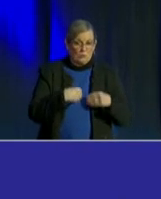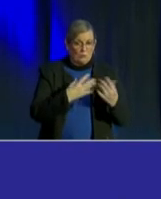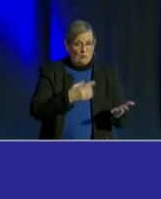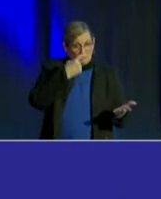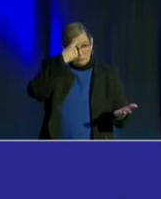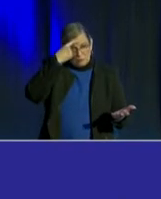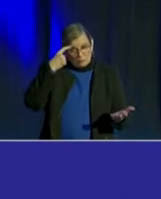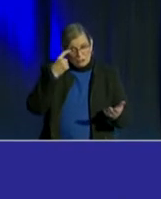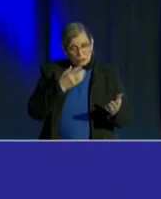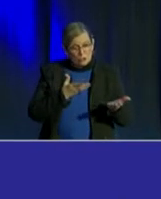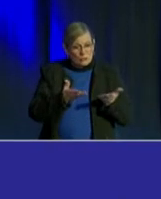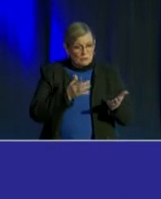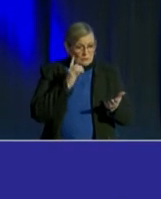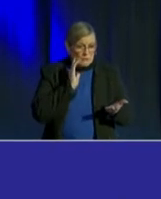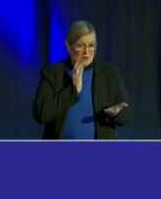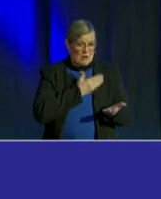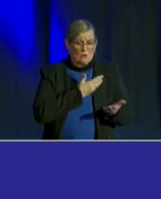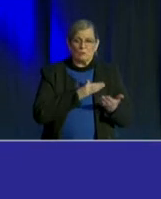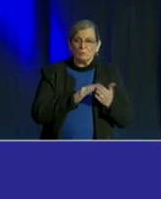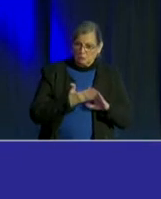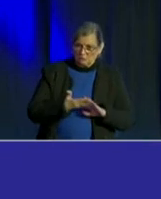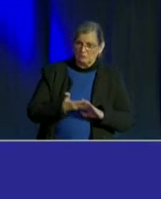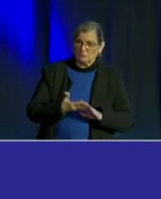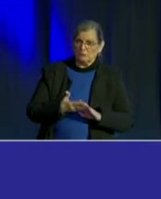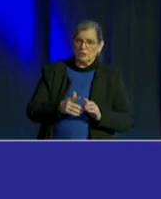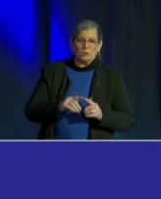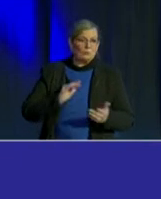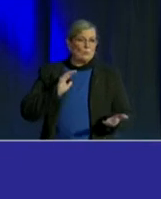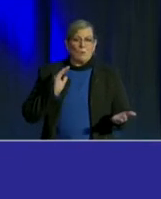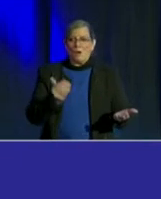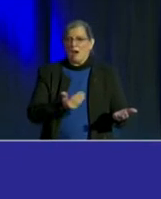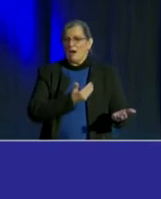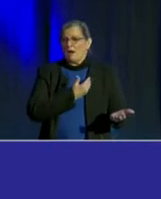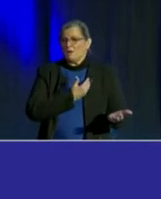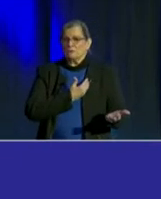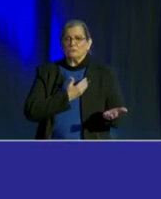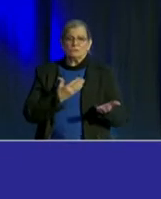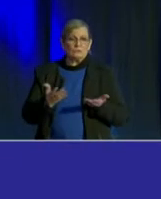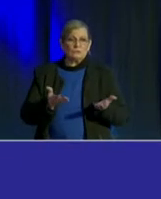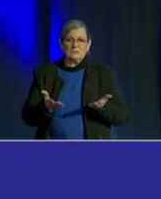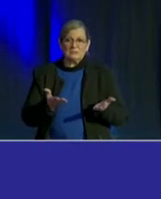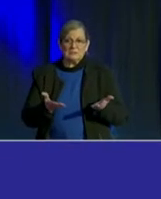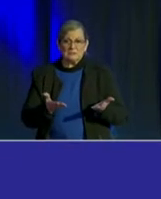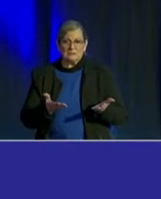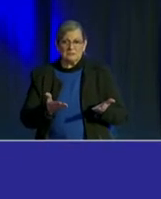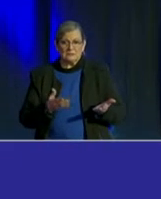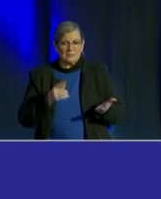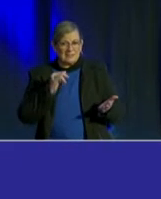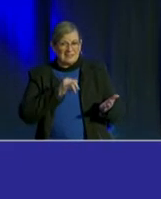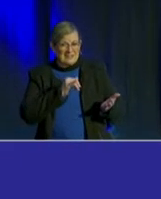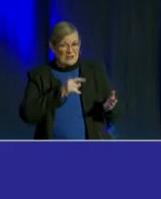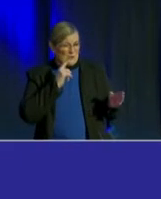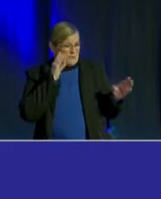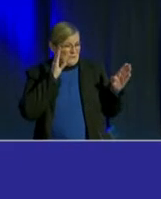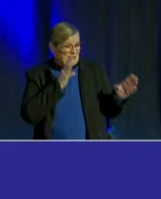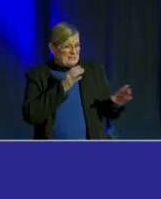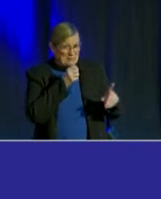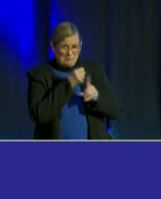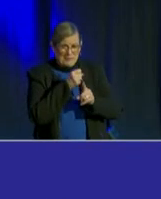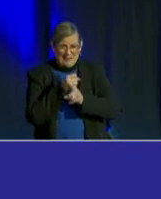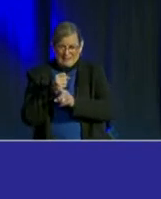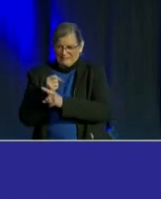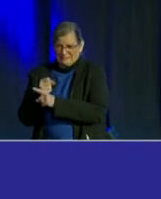our communities, to our services that go towards those that have been impacted, and how do we get them